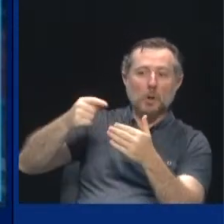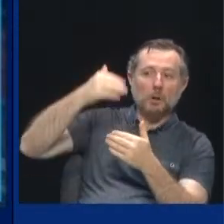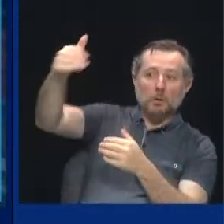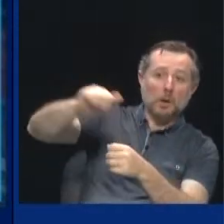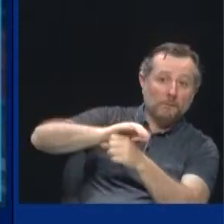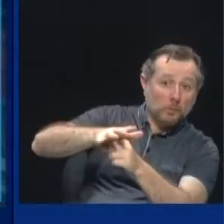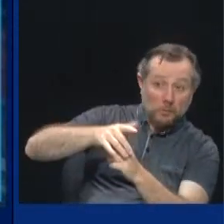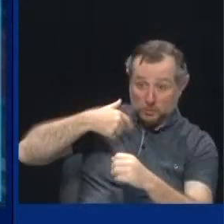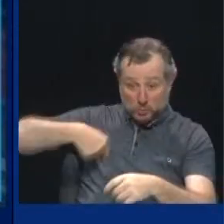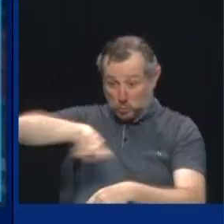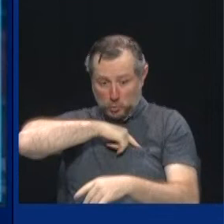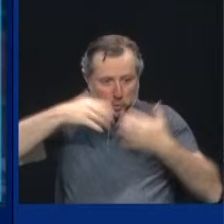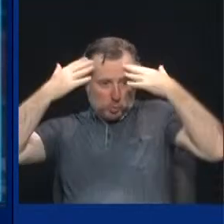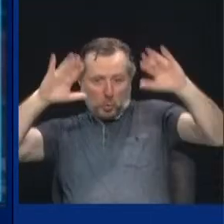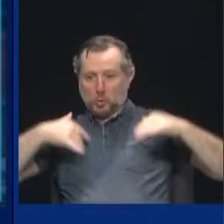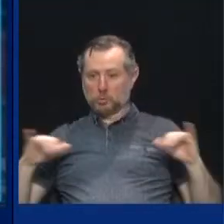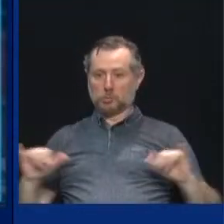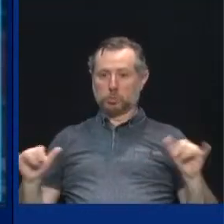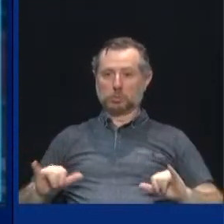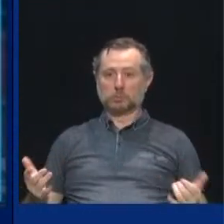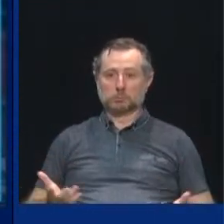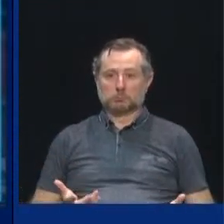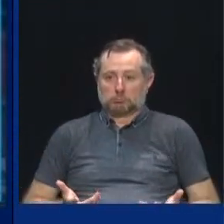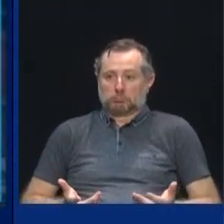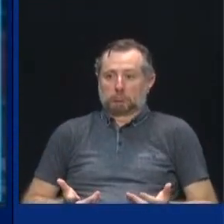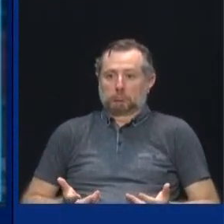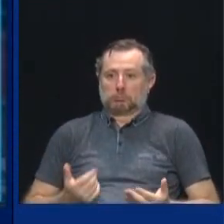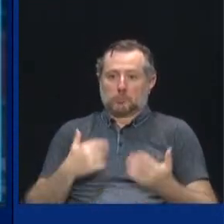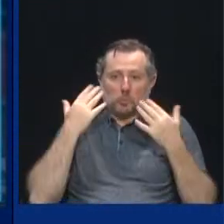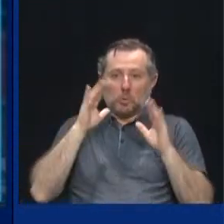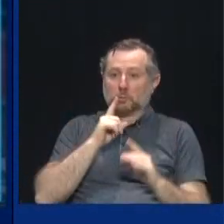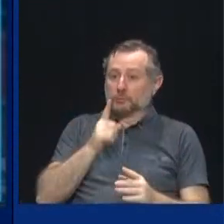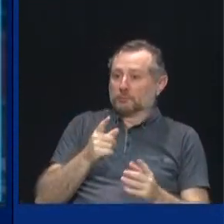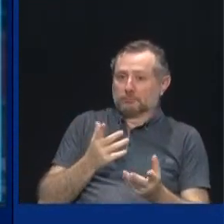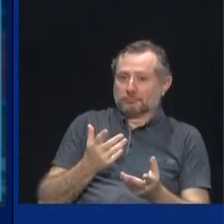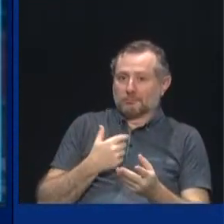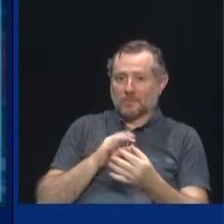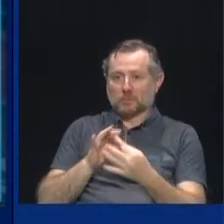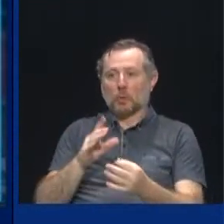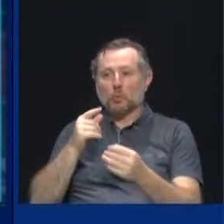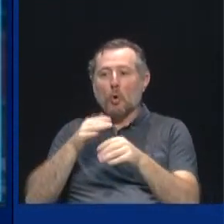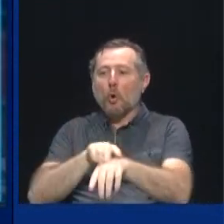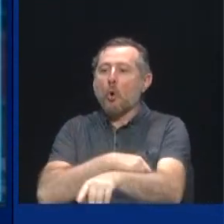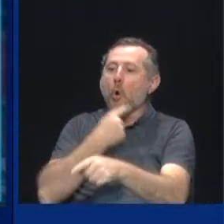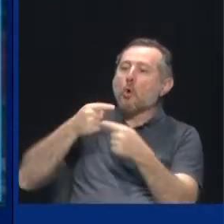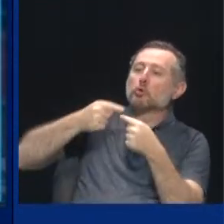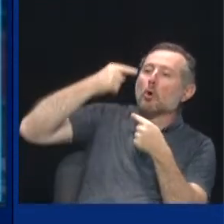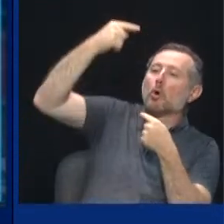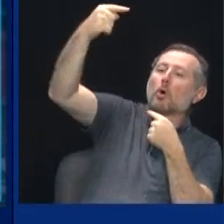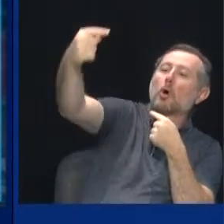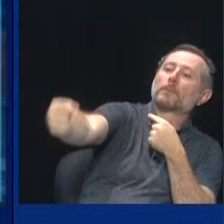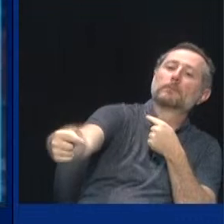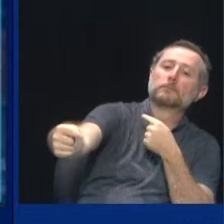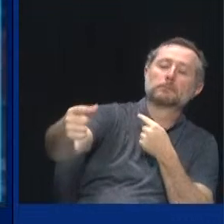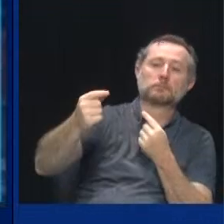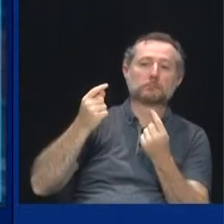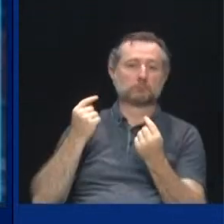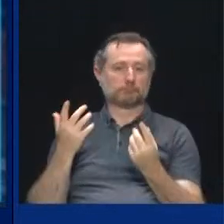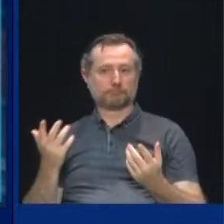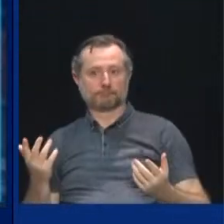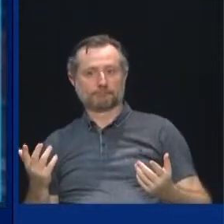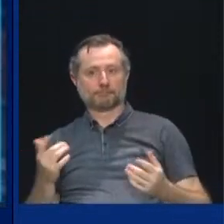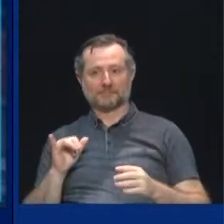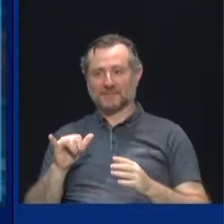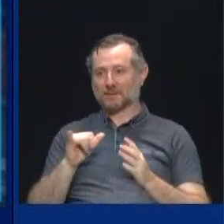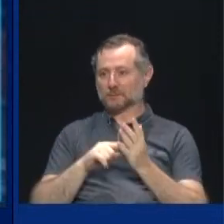you? And you know that there's information about what they call long-haul syndrome. People who get COVID, and they don't